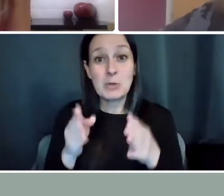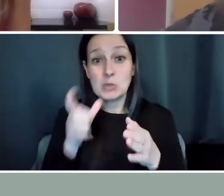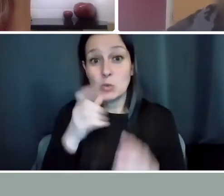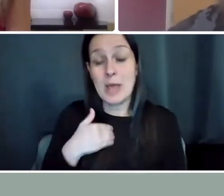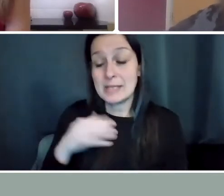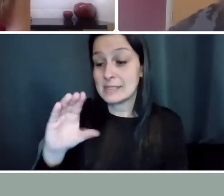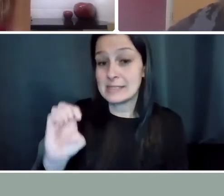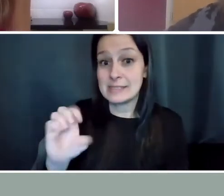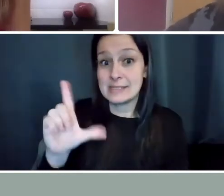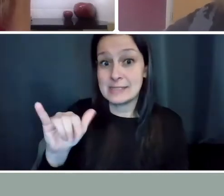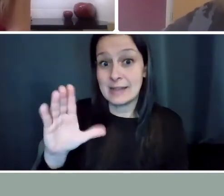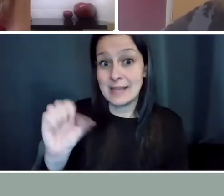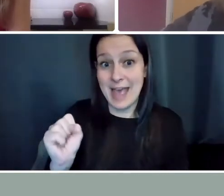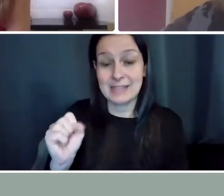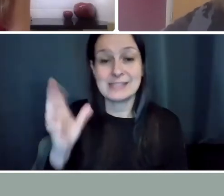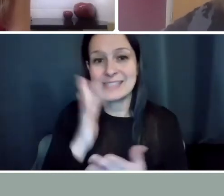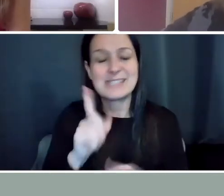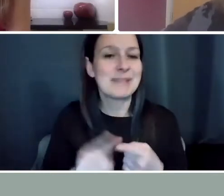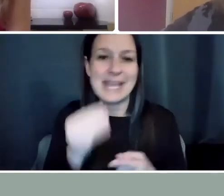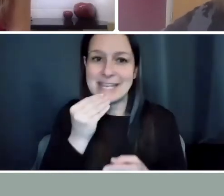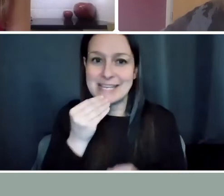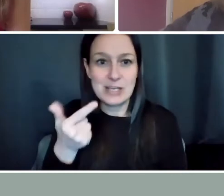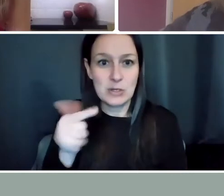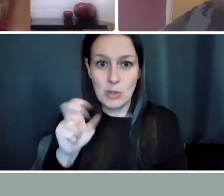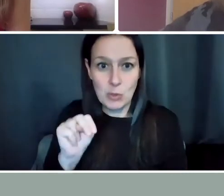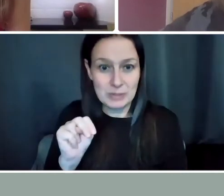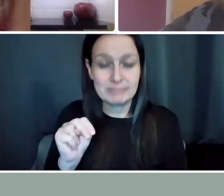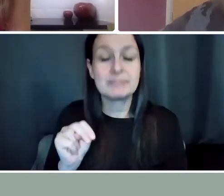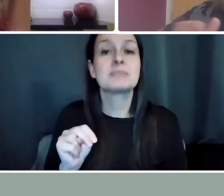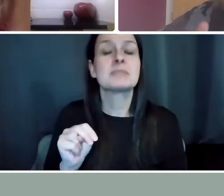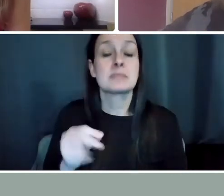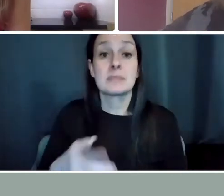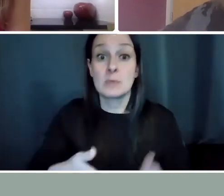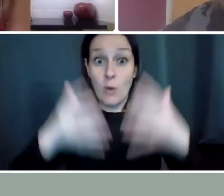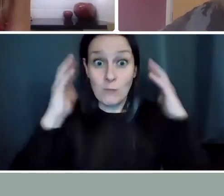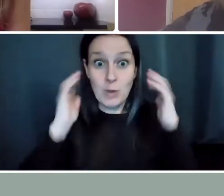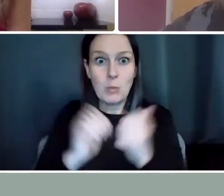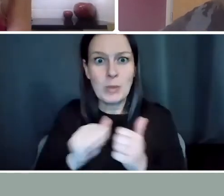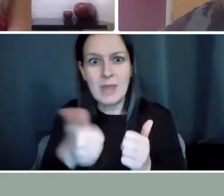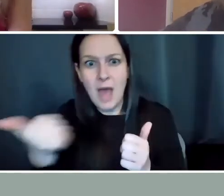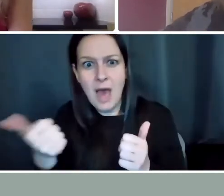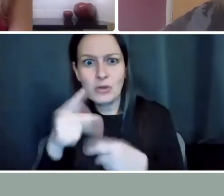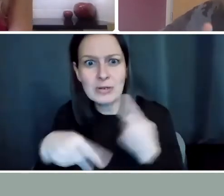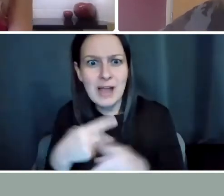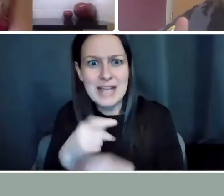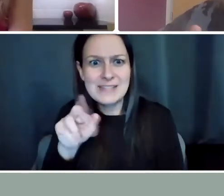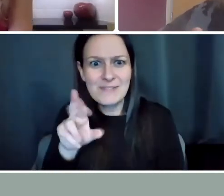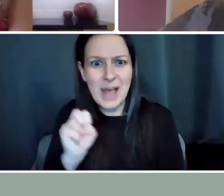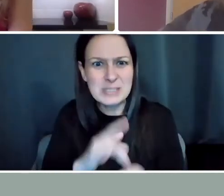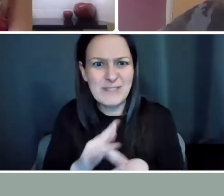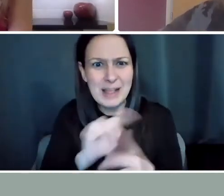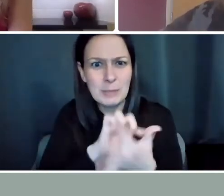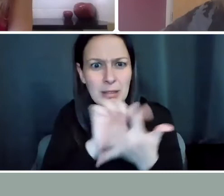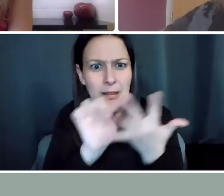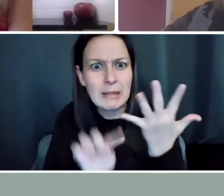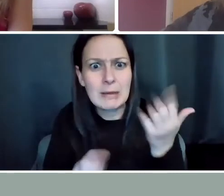celiac, so can't have any gluten, and is overwhelmed with the number of other kinds of flours that are out there. And which flours